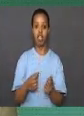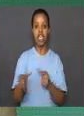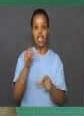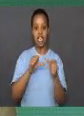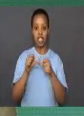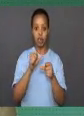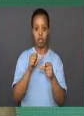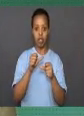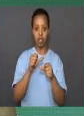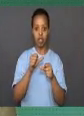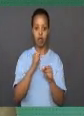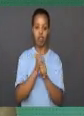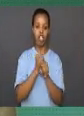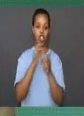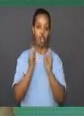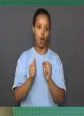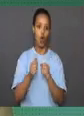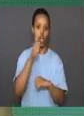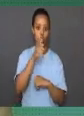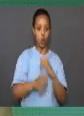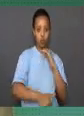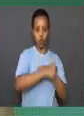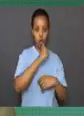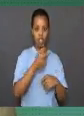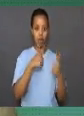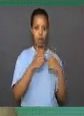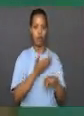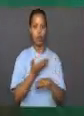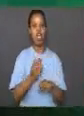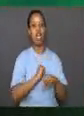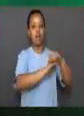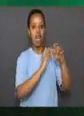fight off a predator if the group is attacked.